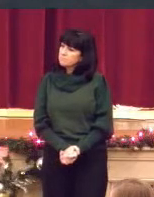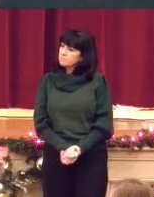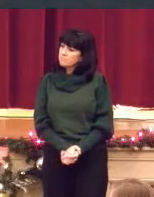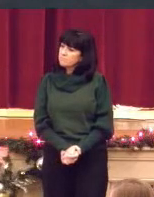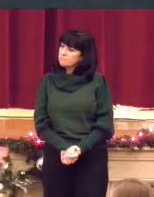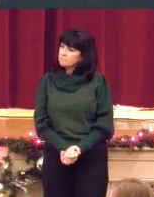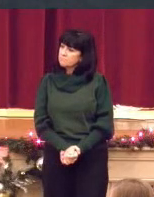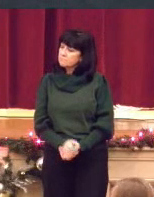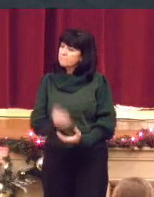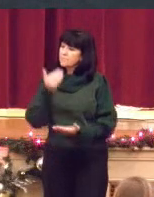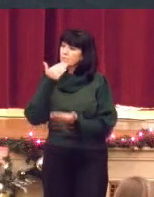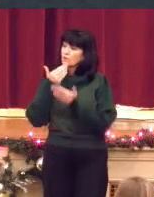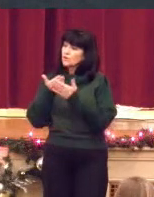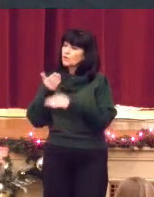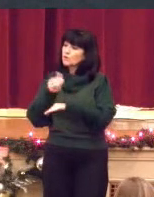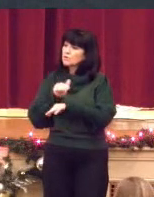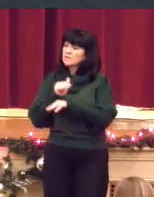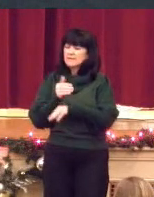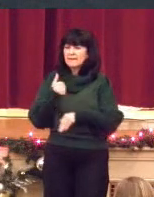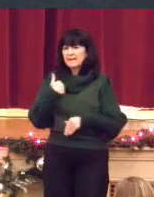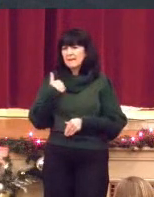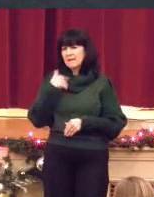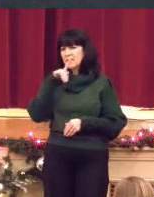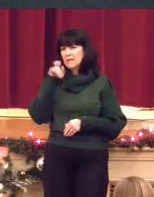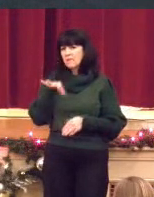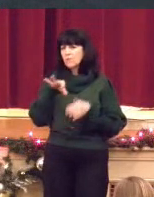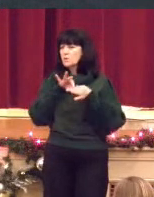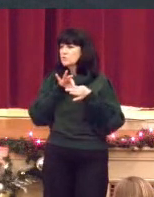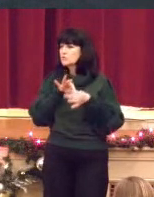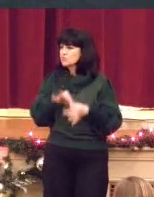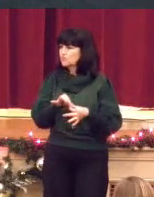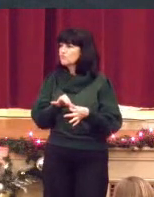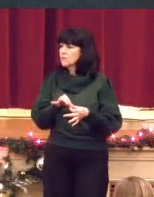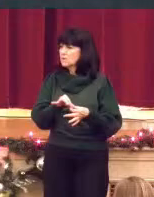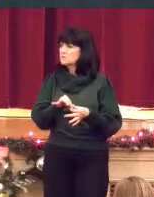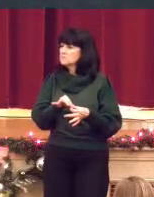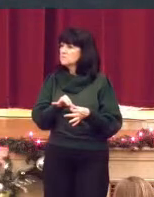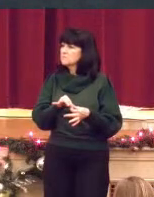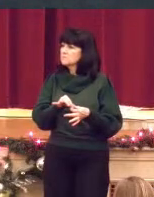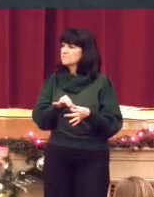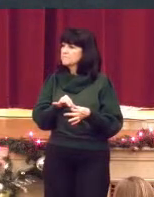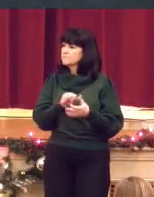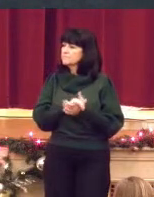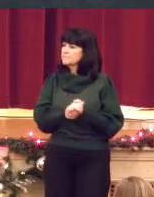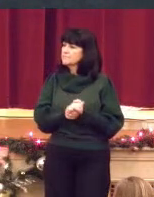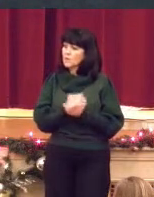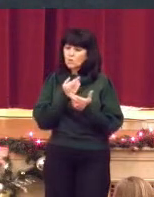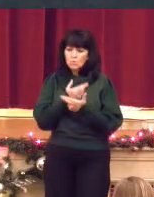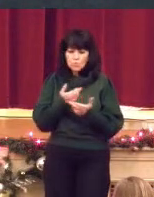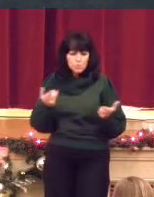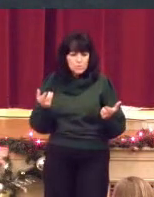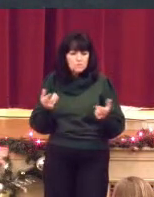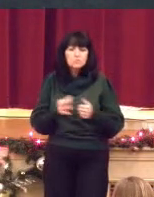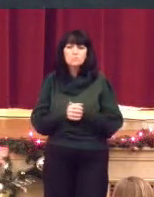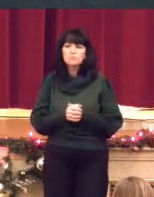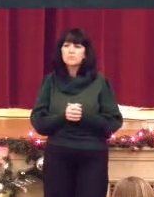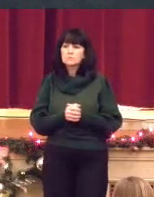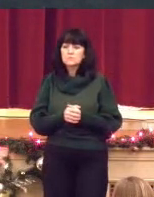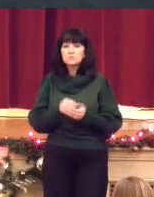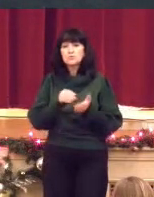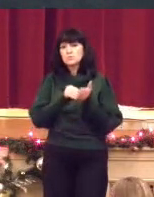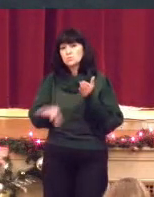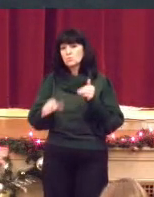Good evening. I have a question in reference to resources in reference to students with